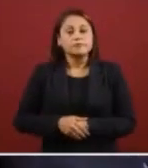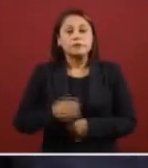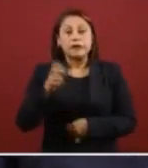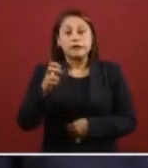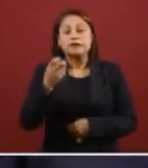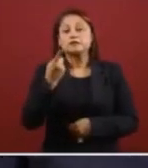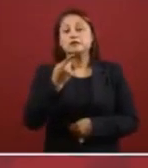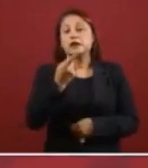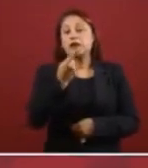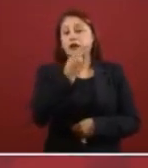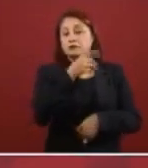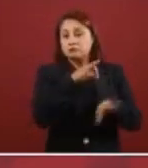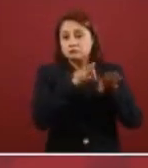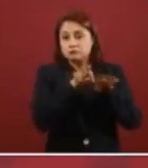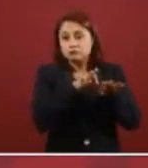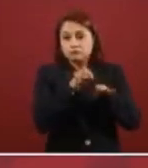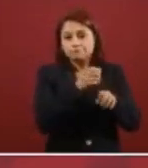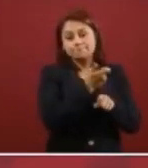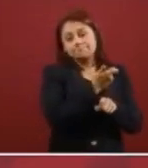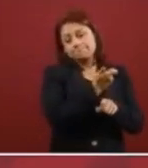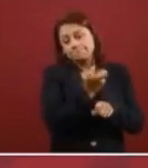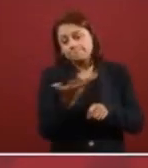The remittances